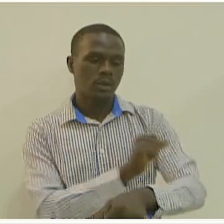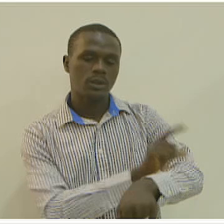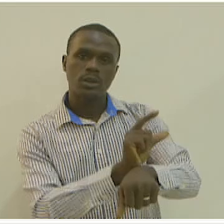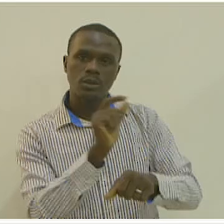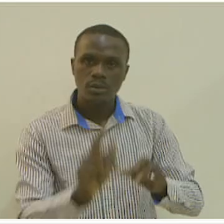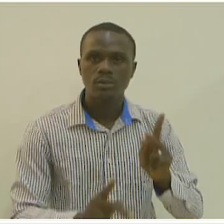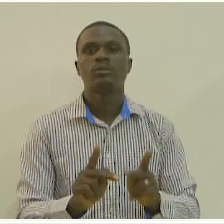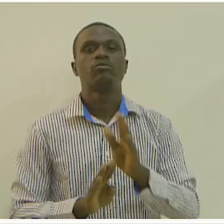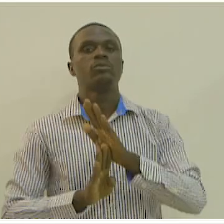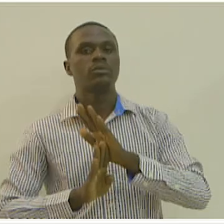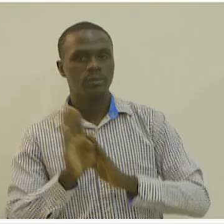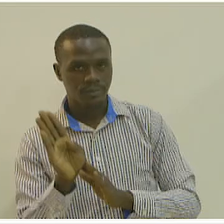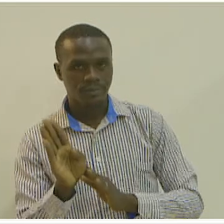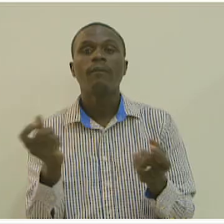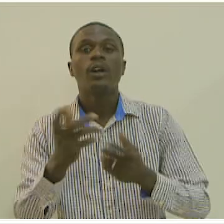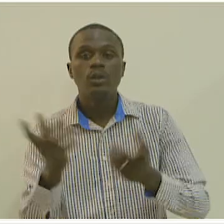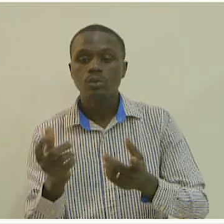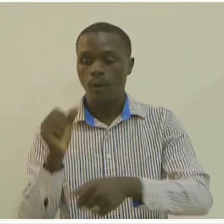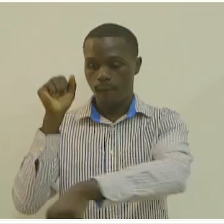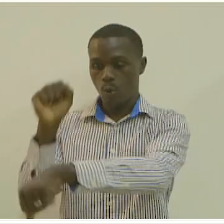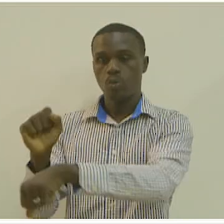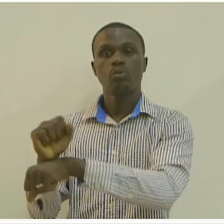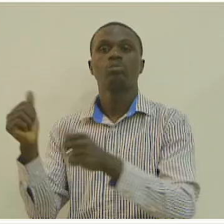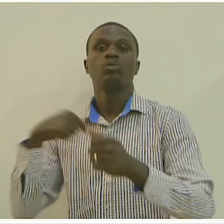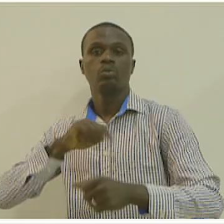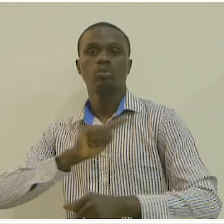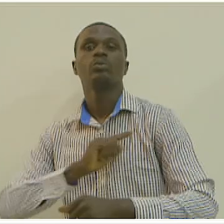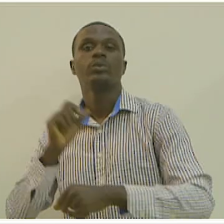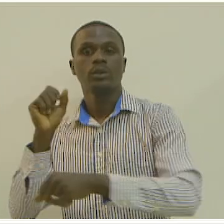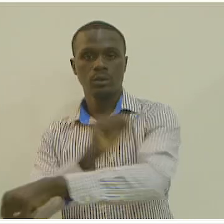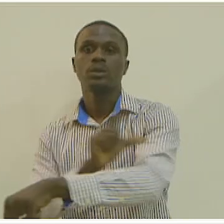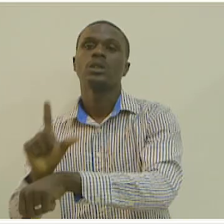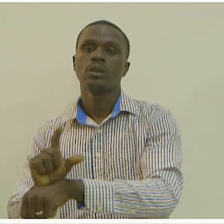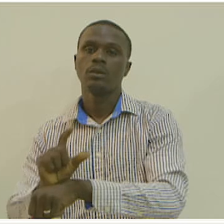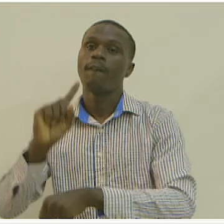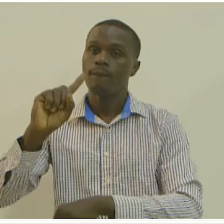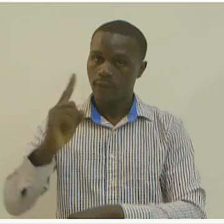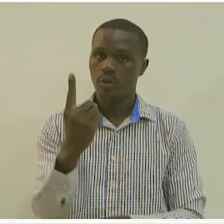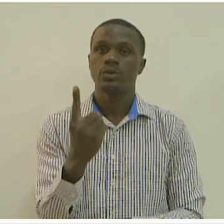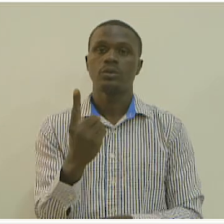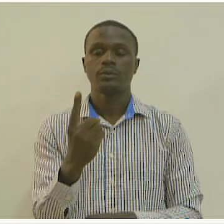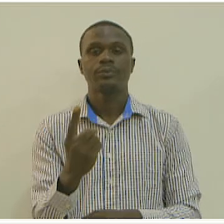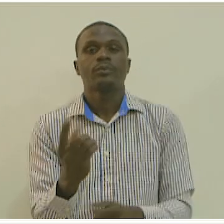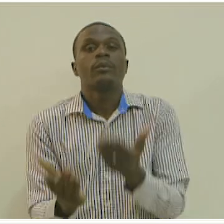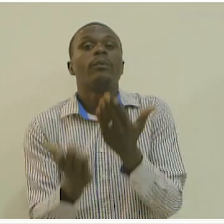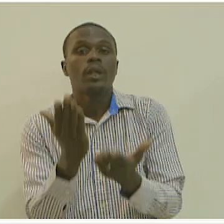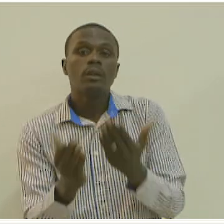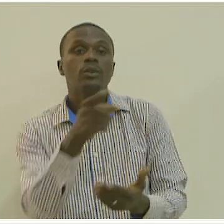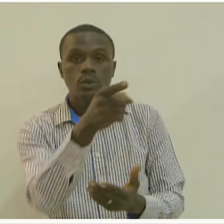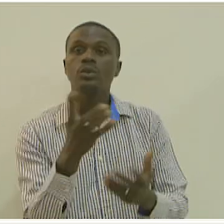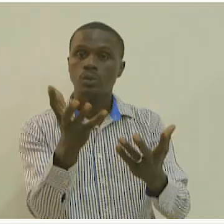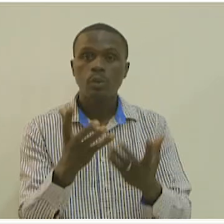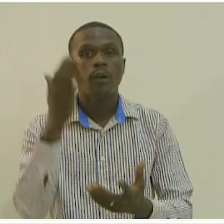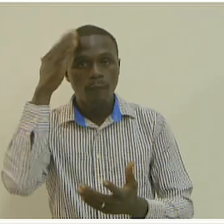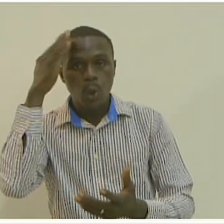the electoral period and beyond. So, my family then go on for no, waiting then at these terms of reference. You don't talk about